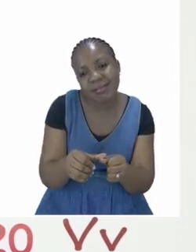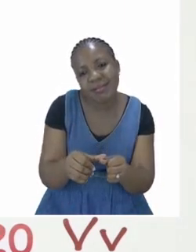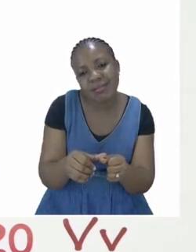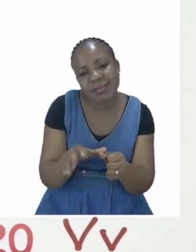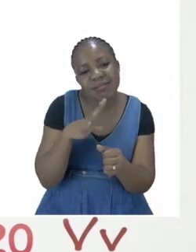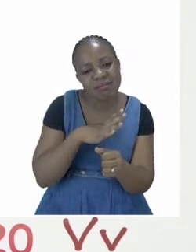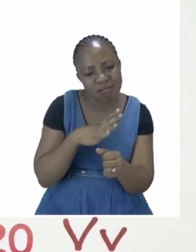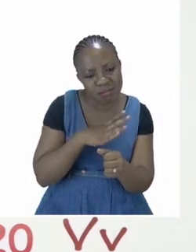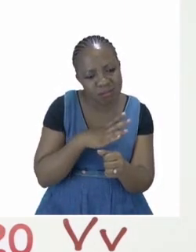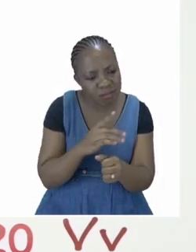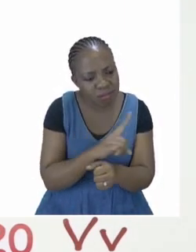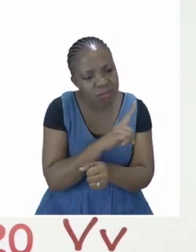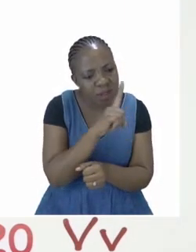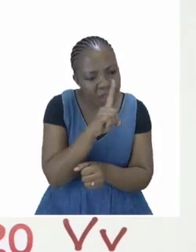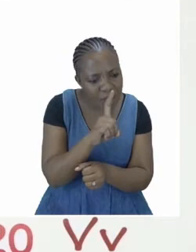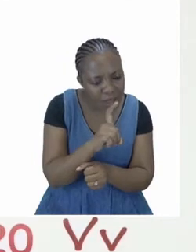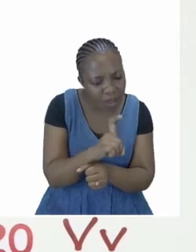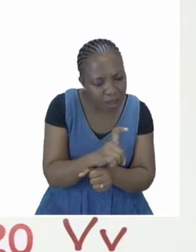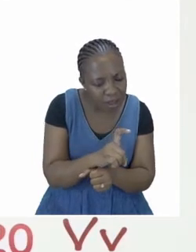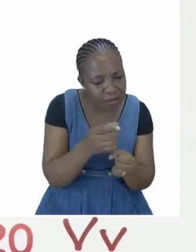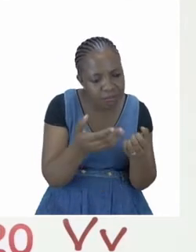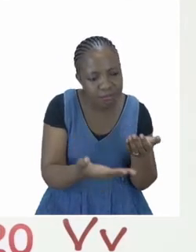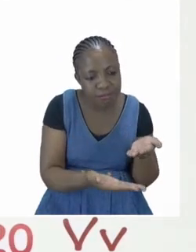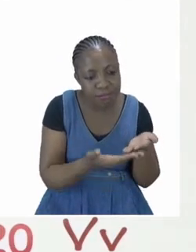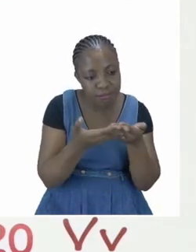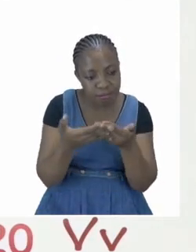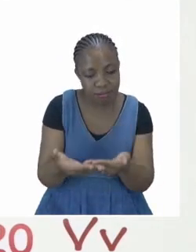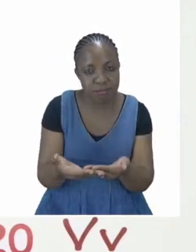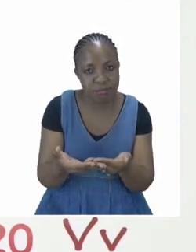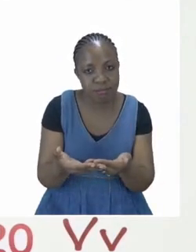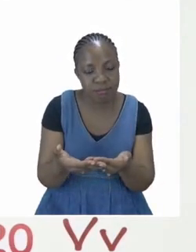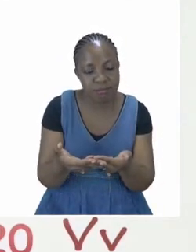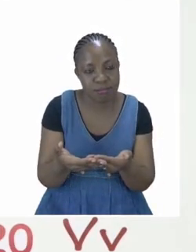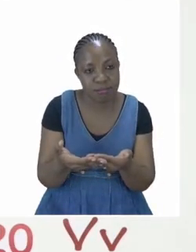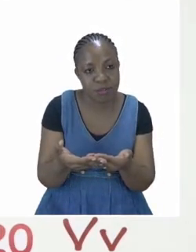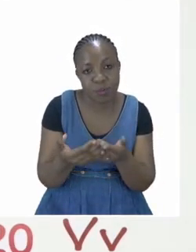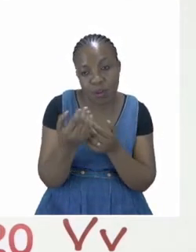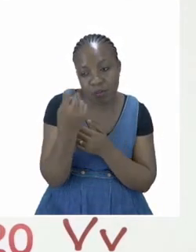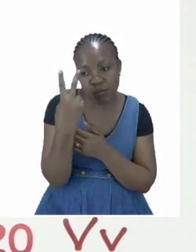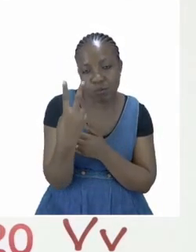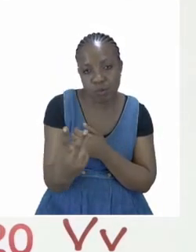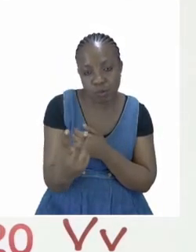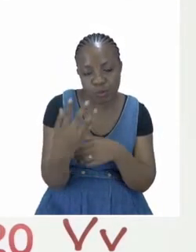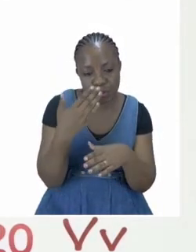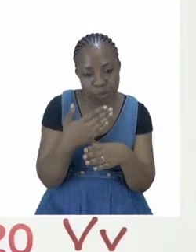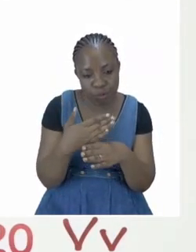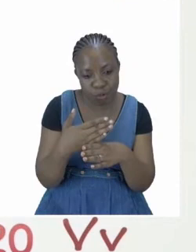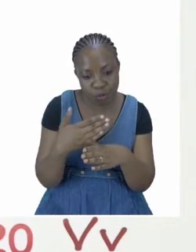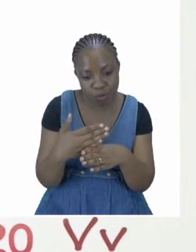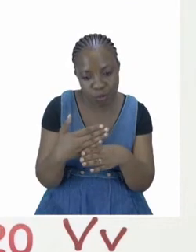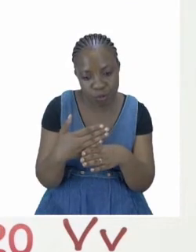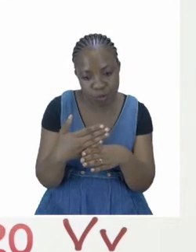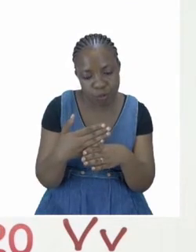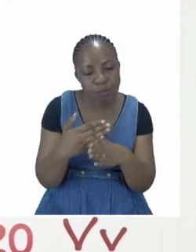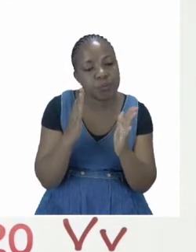help sometimes. For the next two exercises, we are going to take a look at